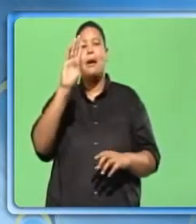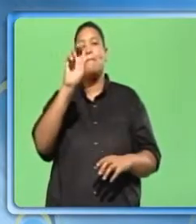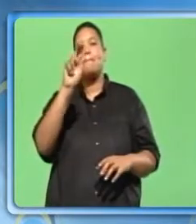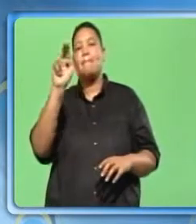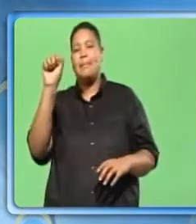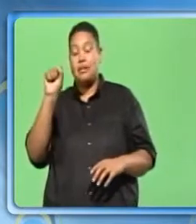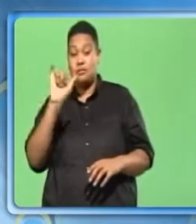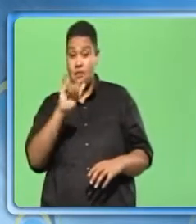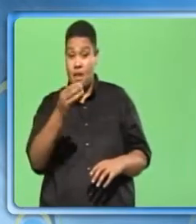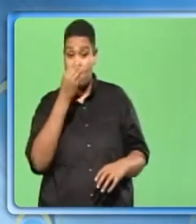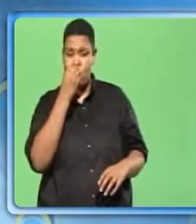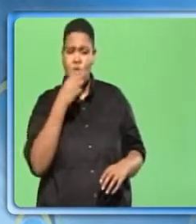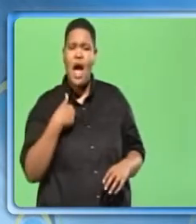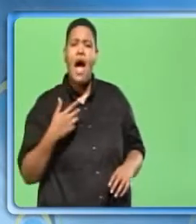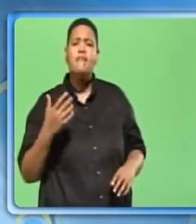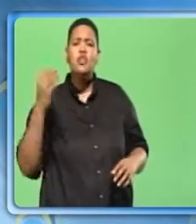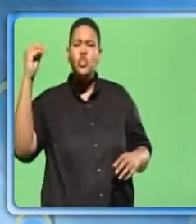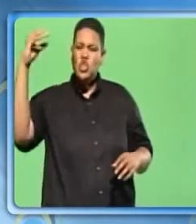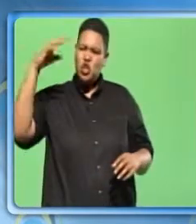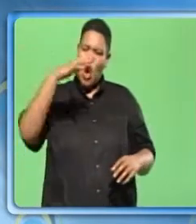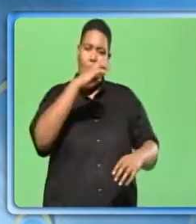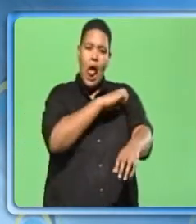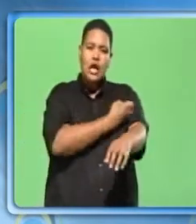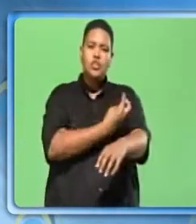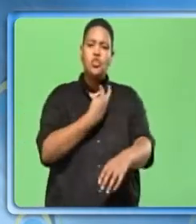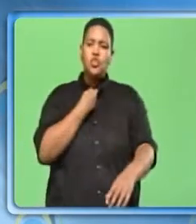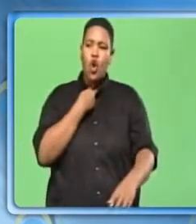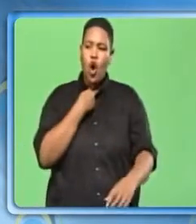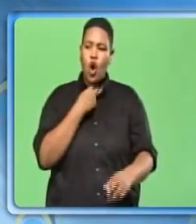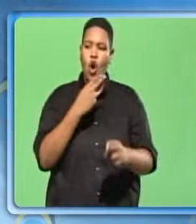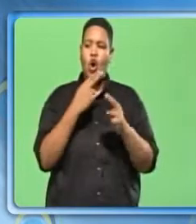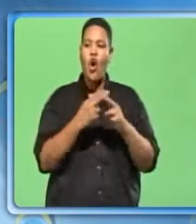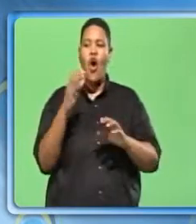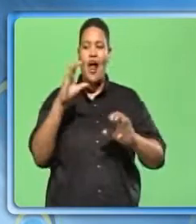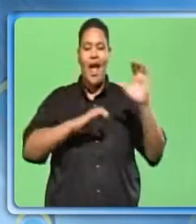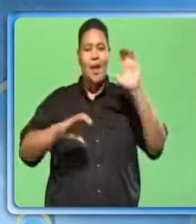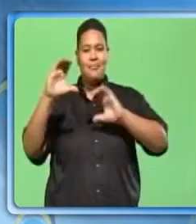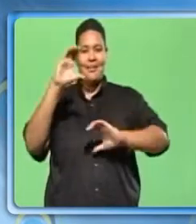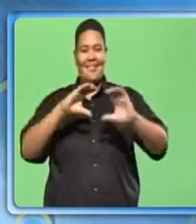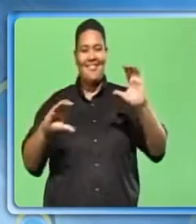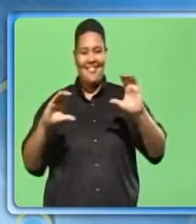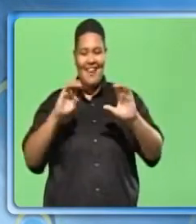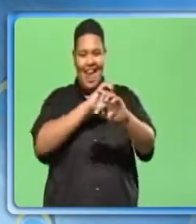These foods have the sun's energy trapped in them in the form of chemical energy.